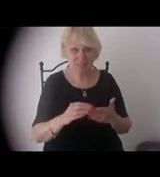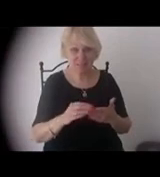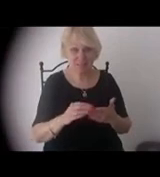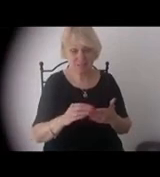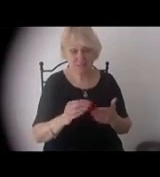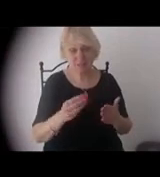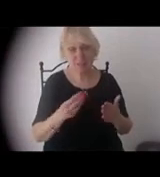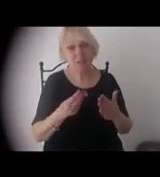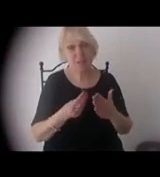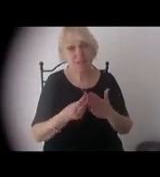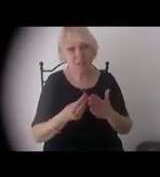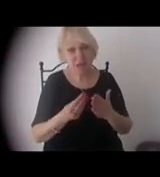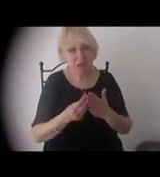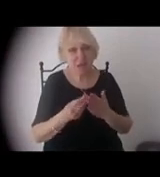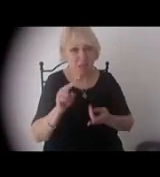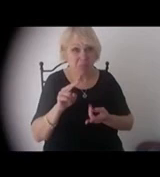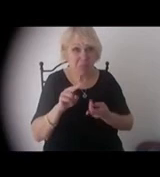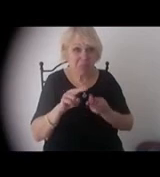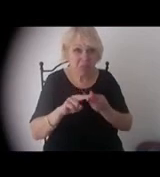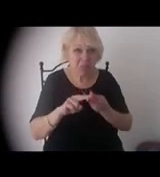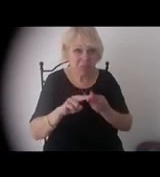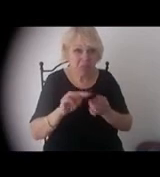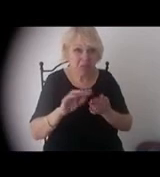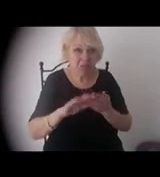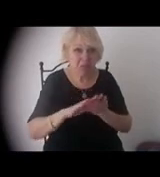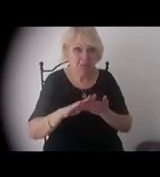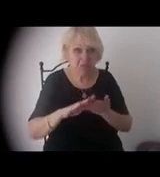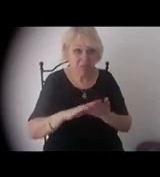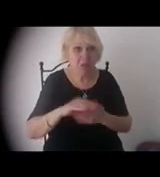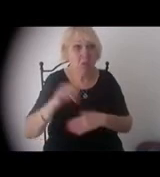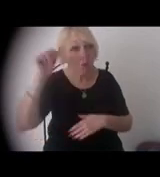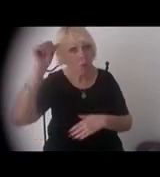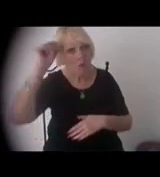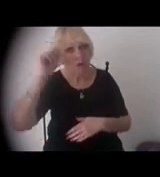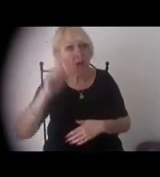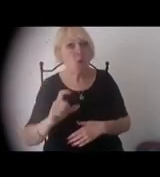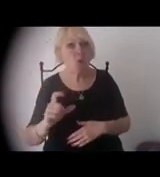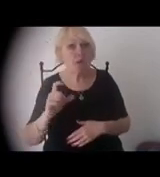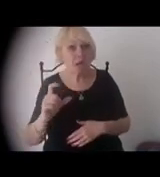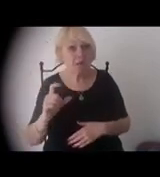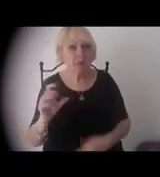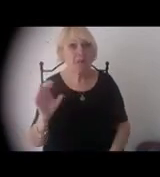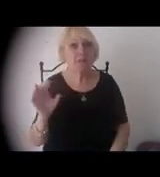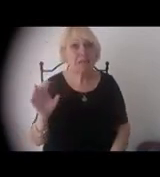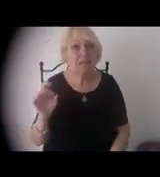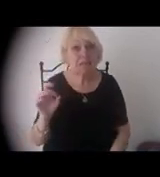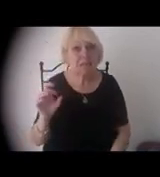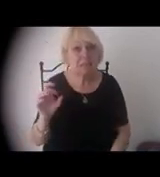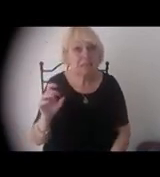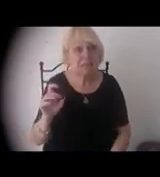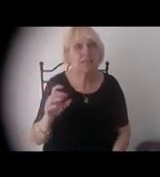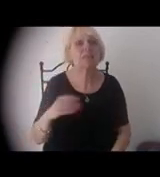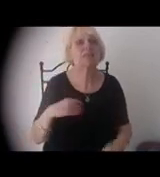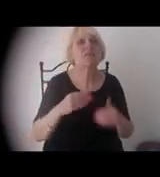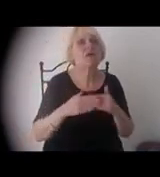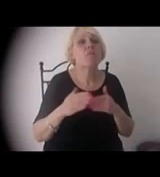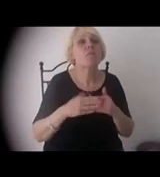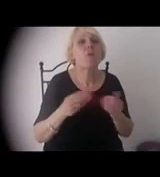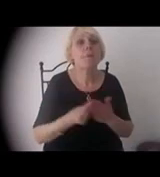that live in Camden or Islington, and we know that actually they are slightly more resourced than we